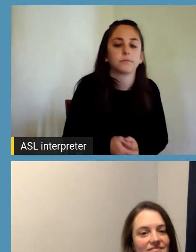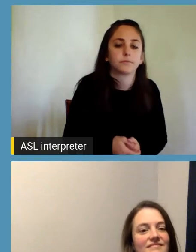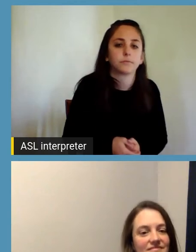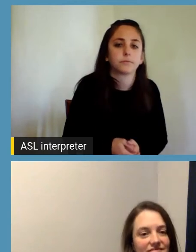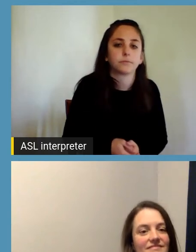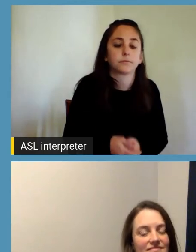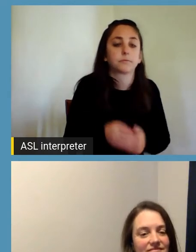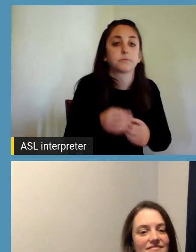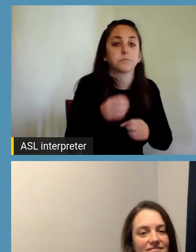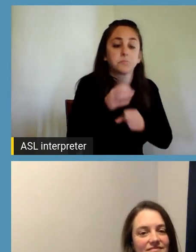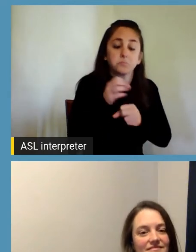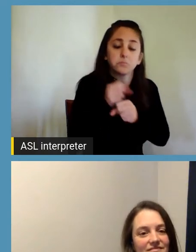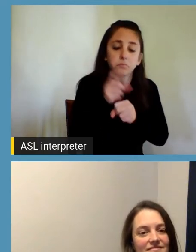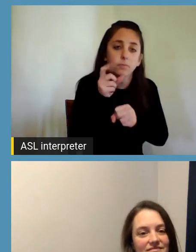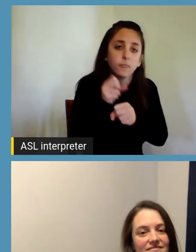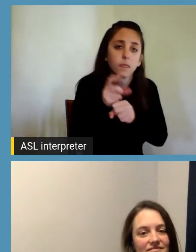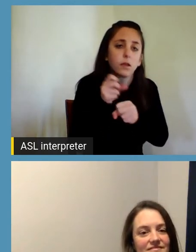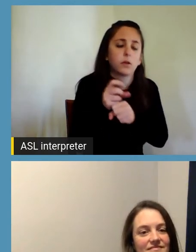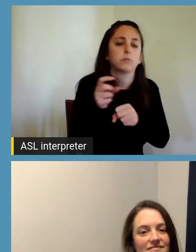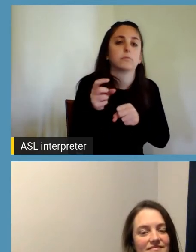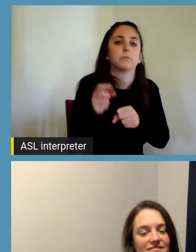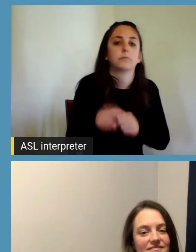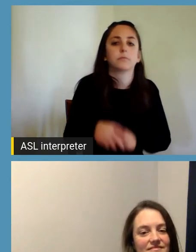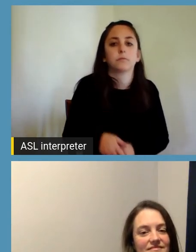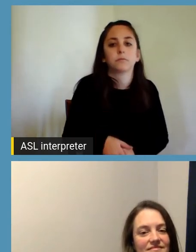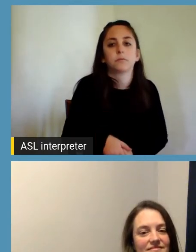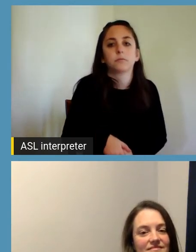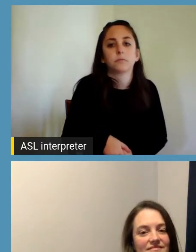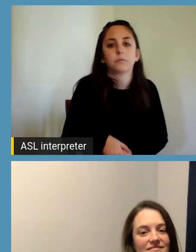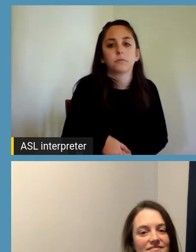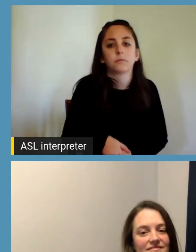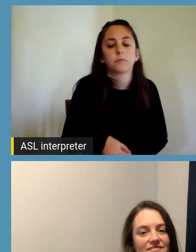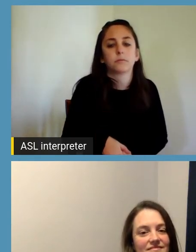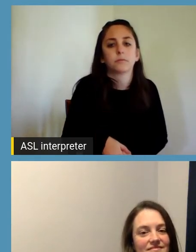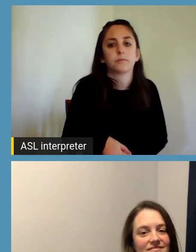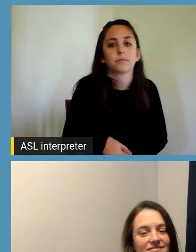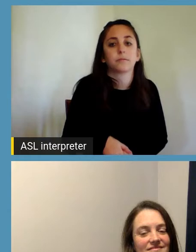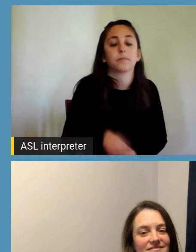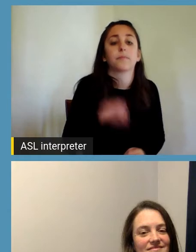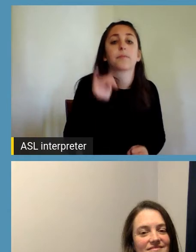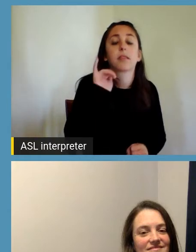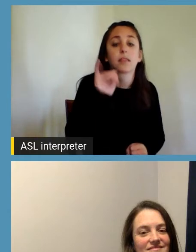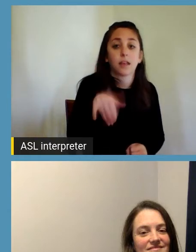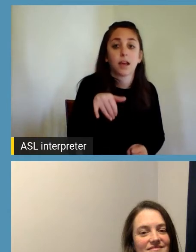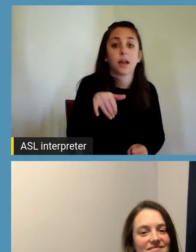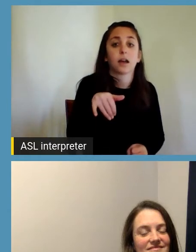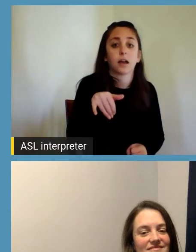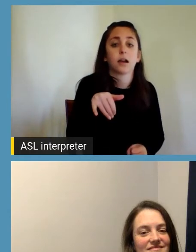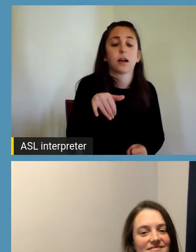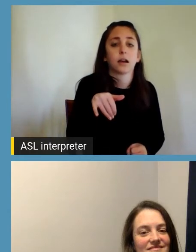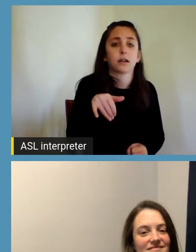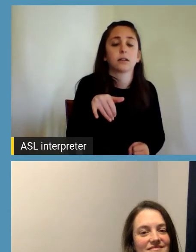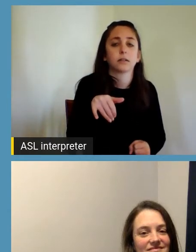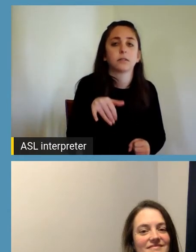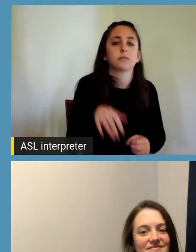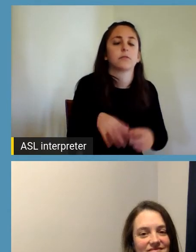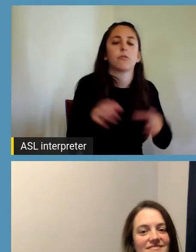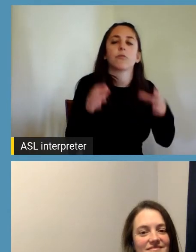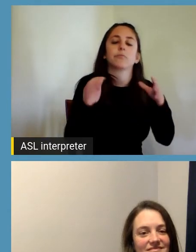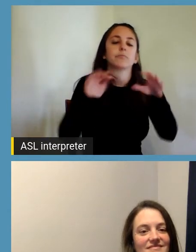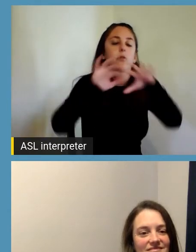maybe report. Yeah, I would say that to share the bigger stuff.